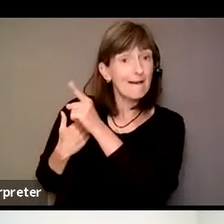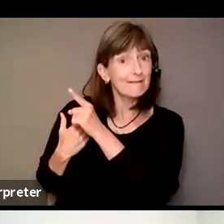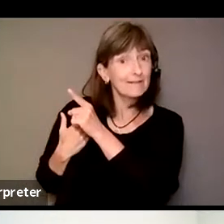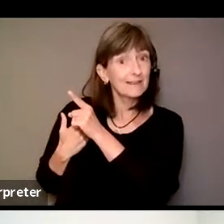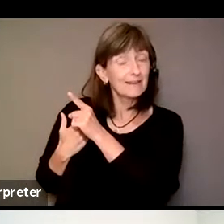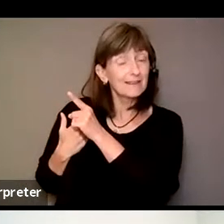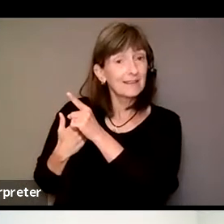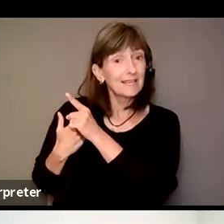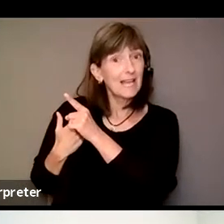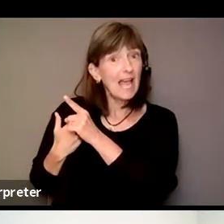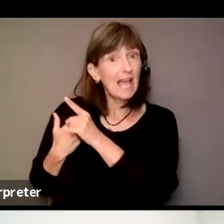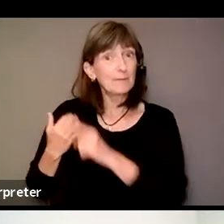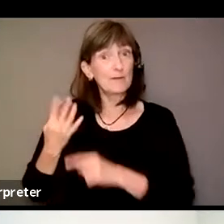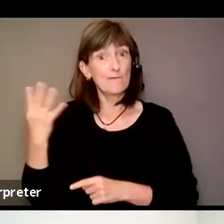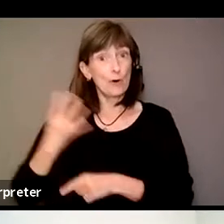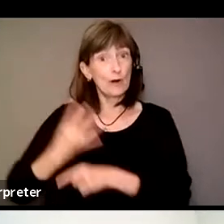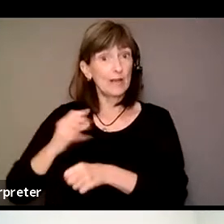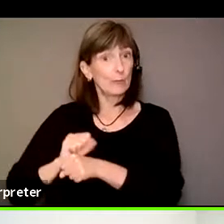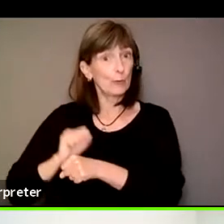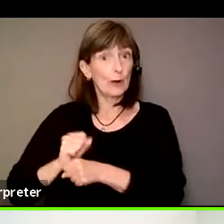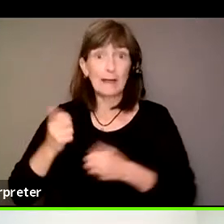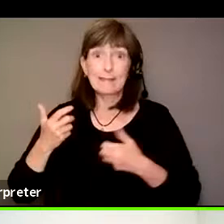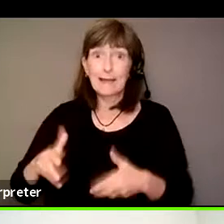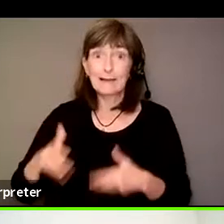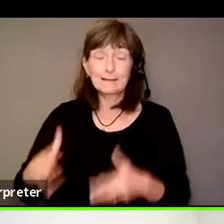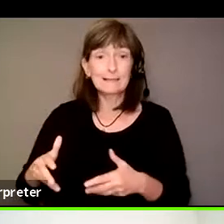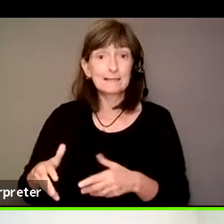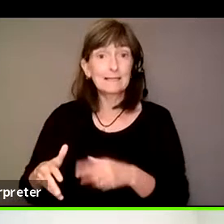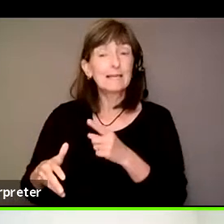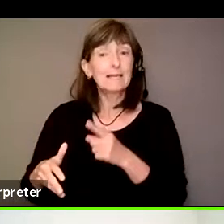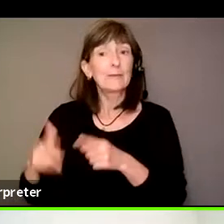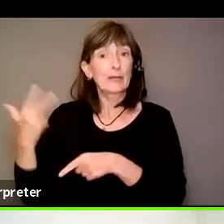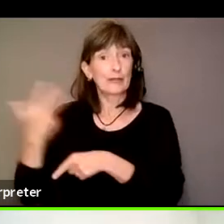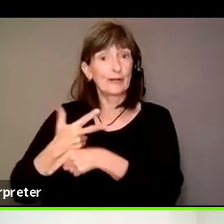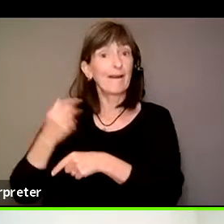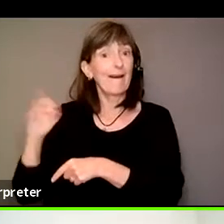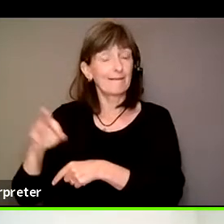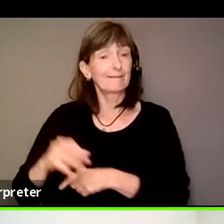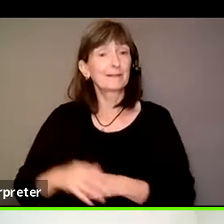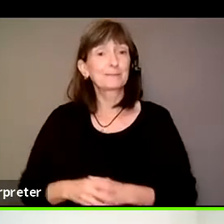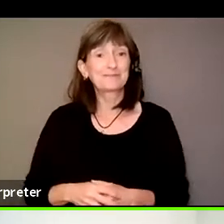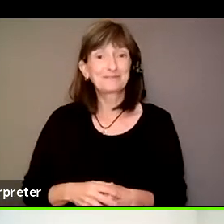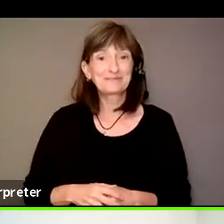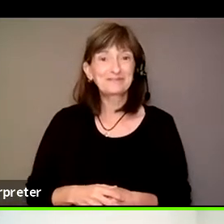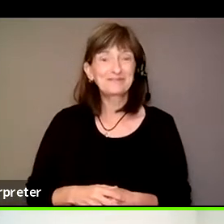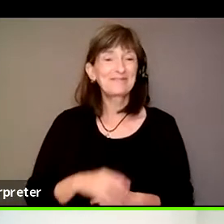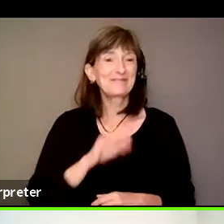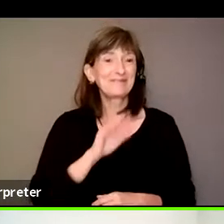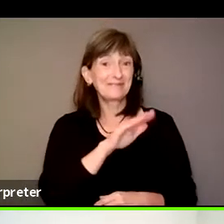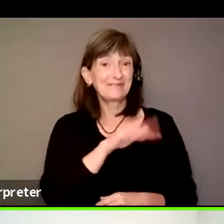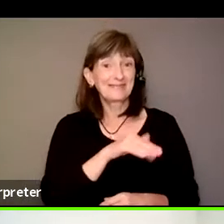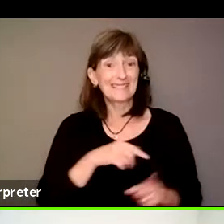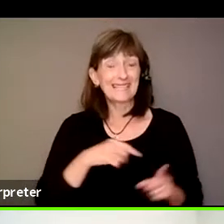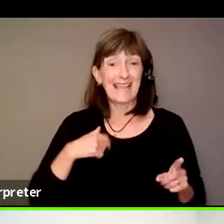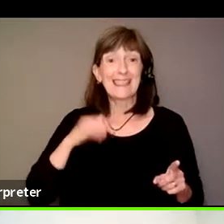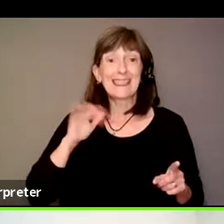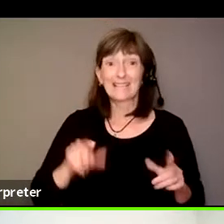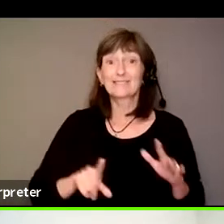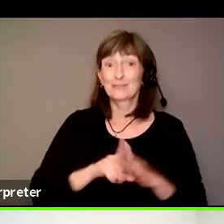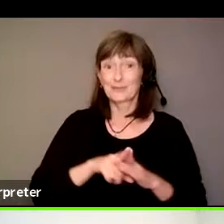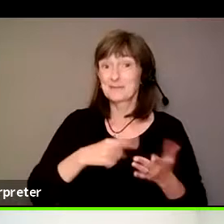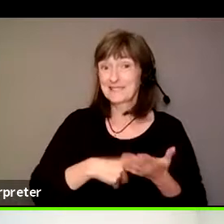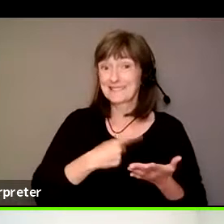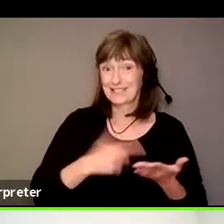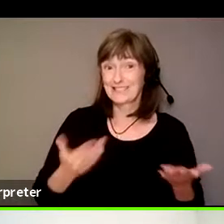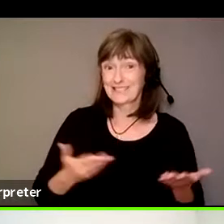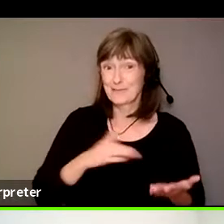very proactive. And I'm gonna put you out there and let you know that that is to kind of come up for us.